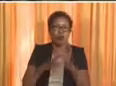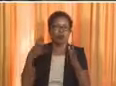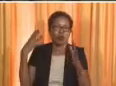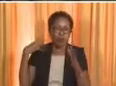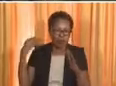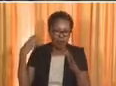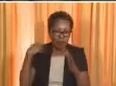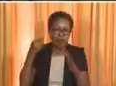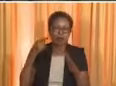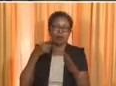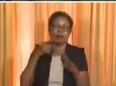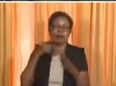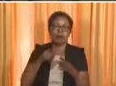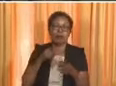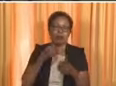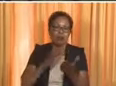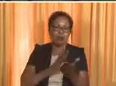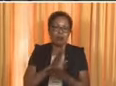sovereignty.